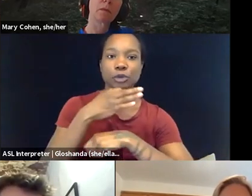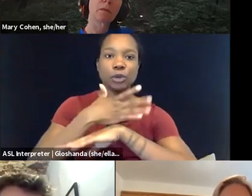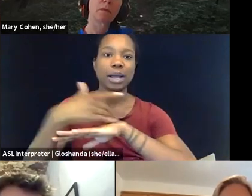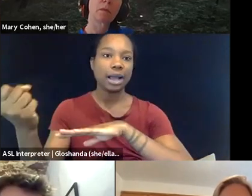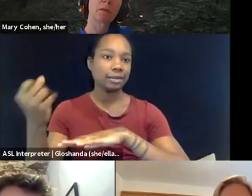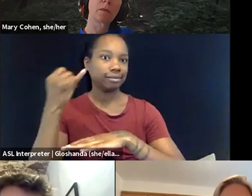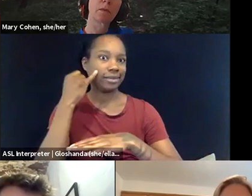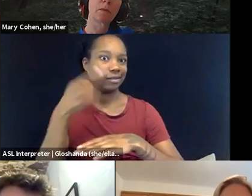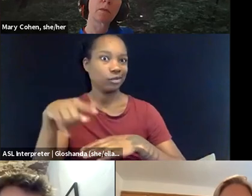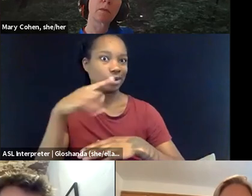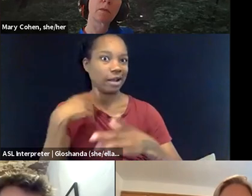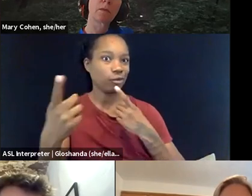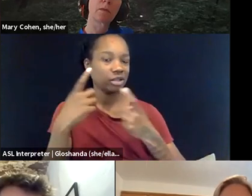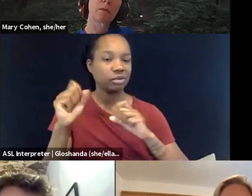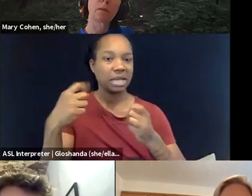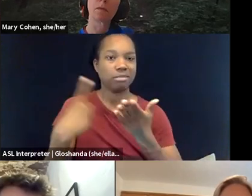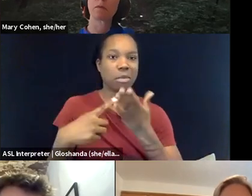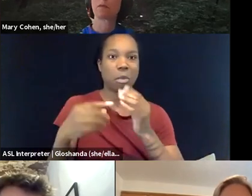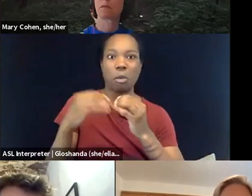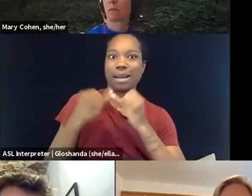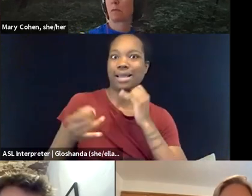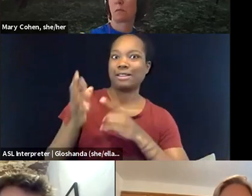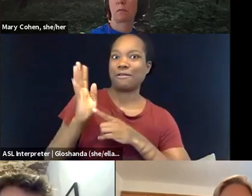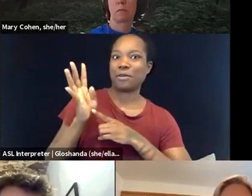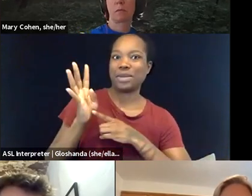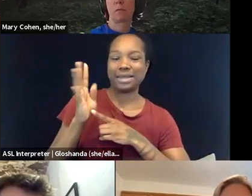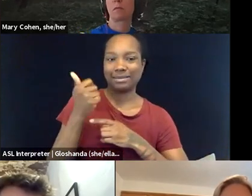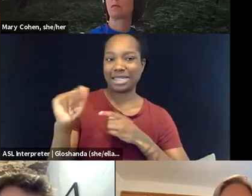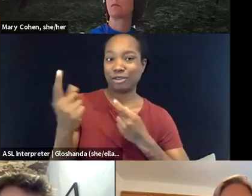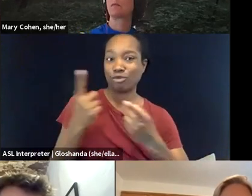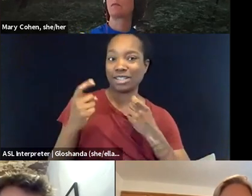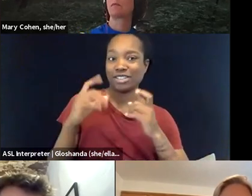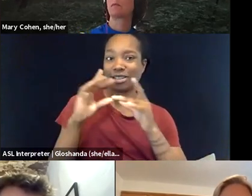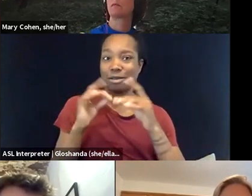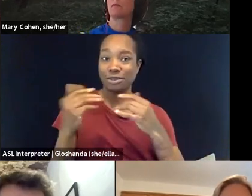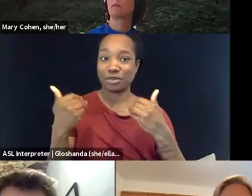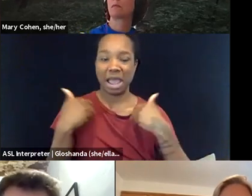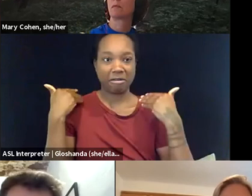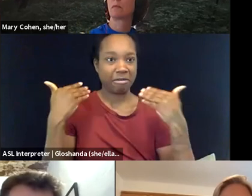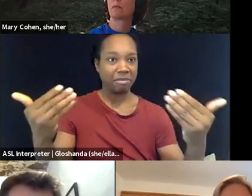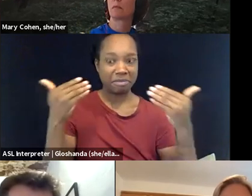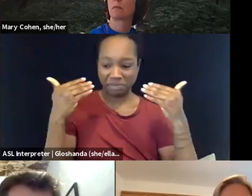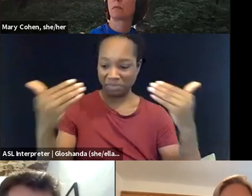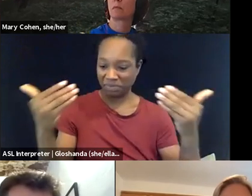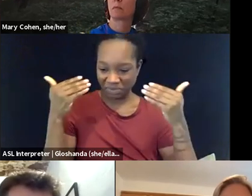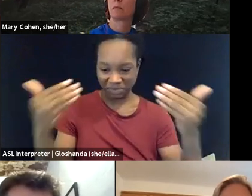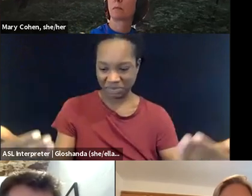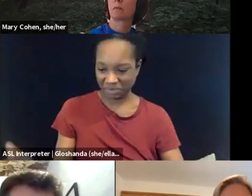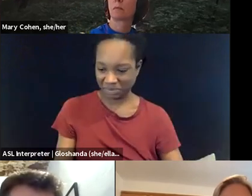talk more in the last 4 minutes. Any questions or comments that you have, give it to us with both loaded